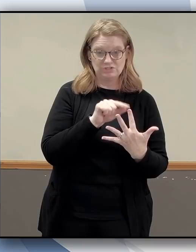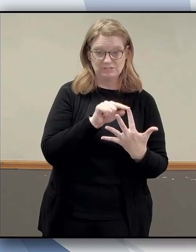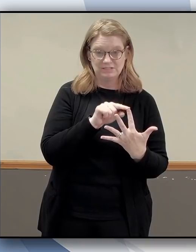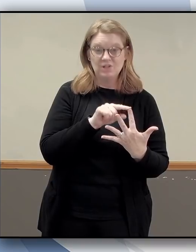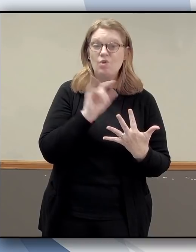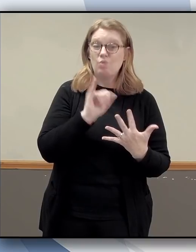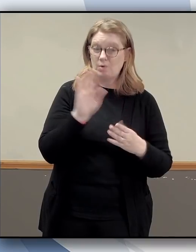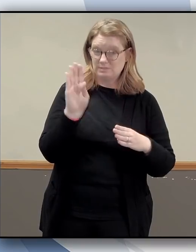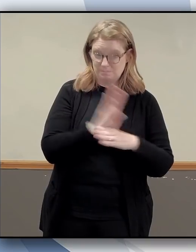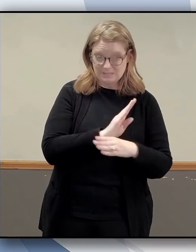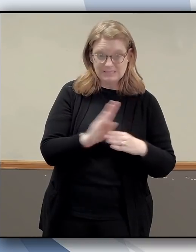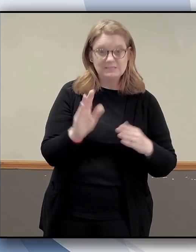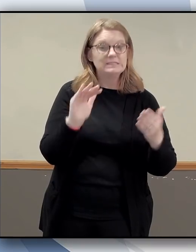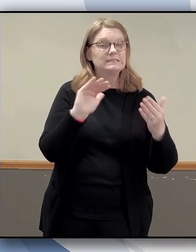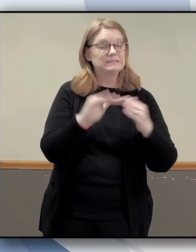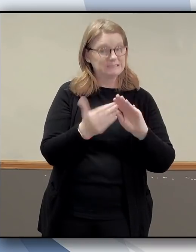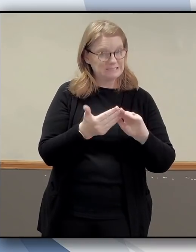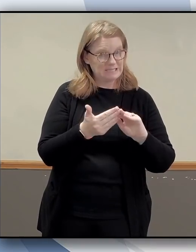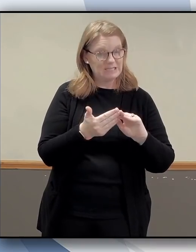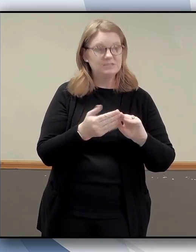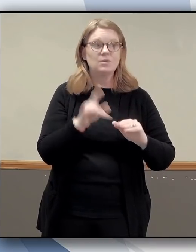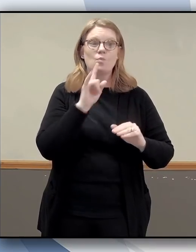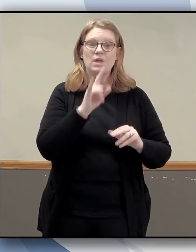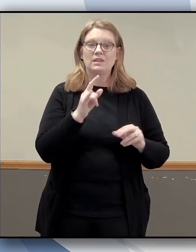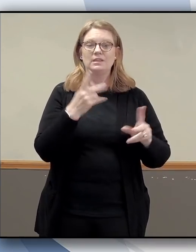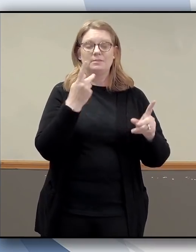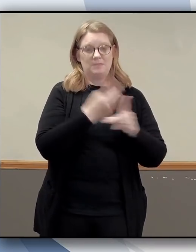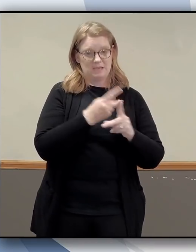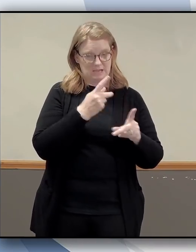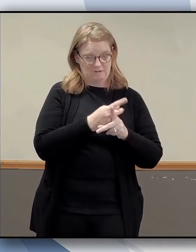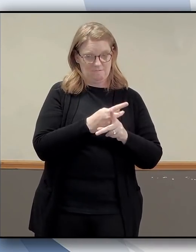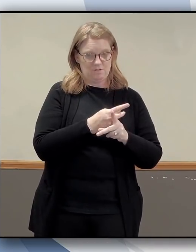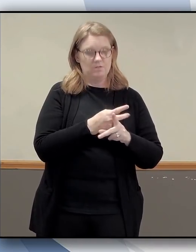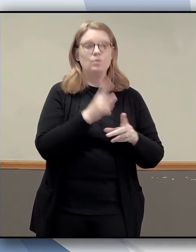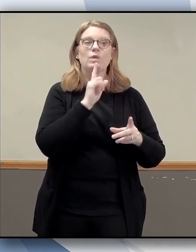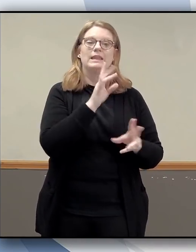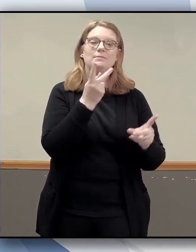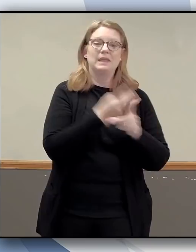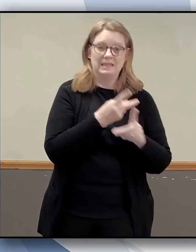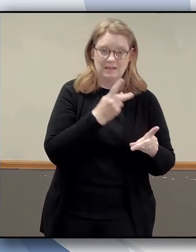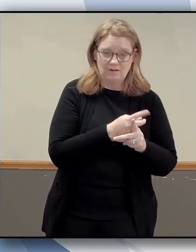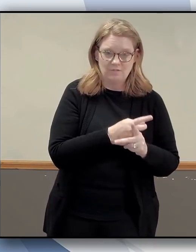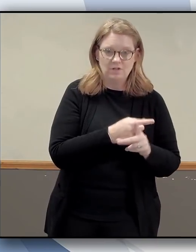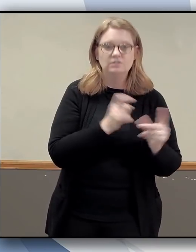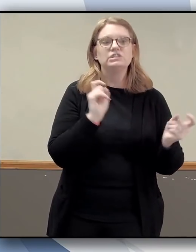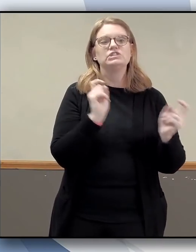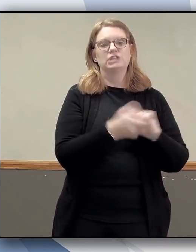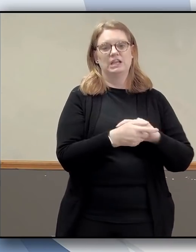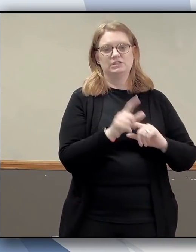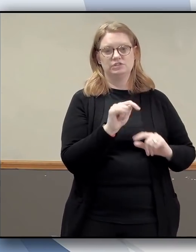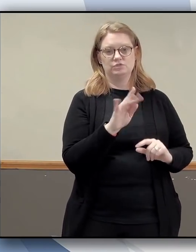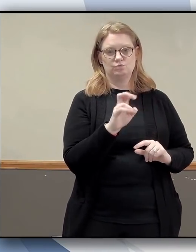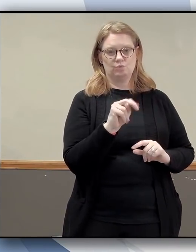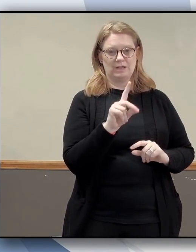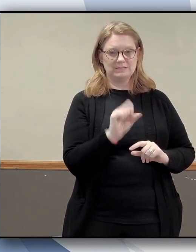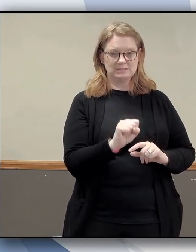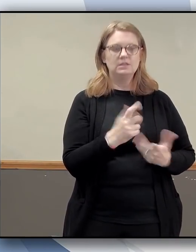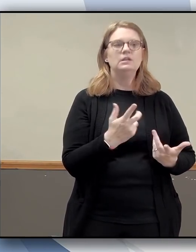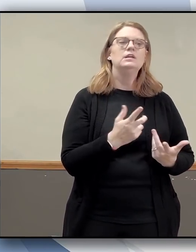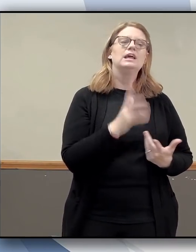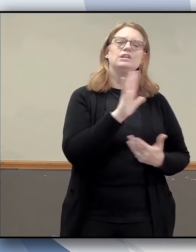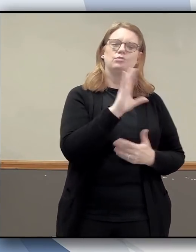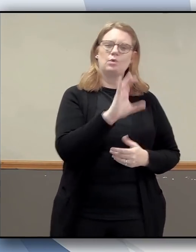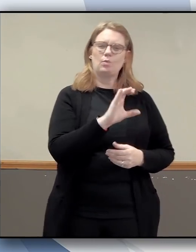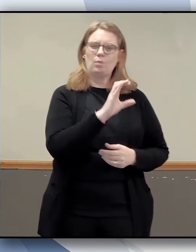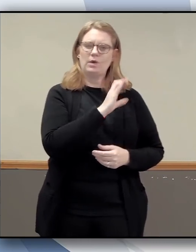those cities are going to want to take the steps they need to reverse these trends. And when you're characterizing your question, you said